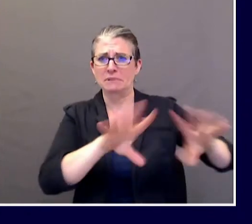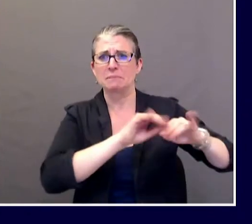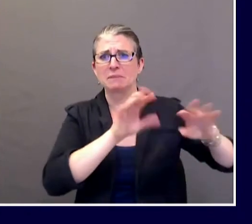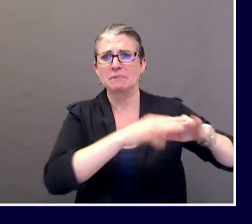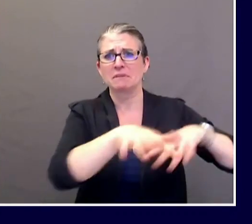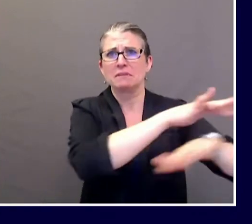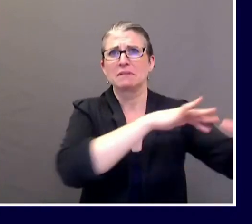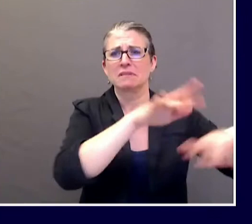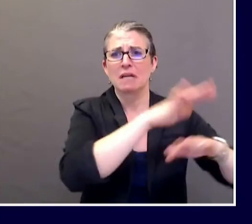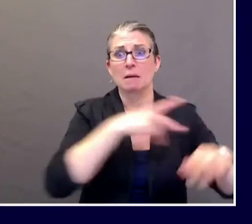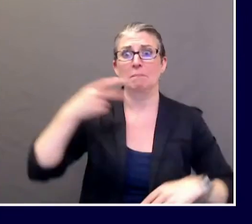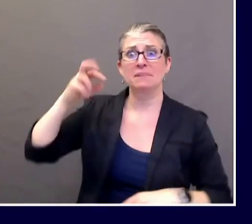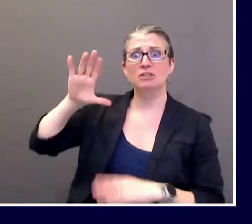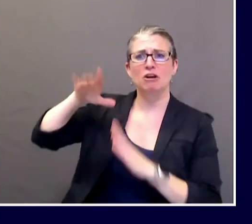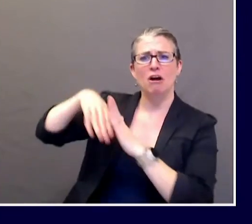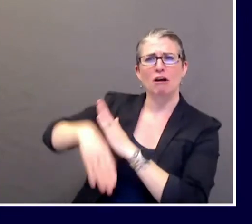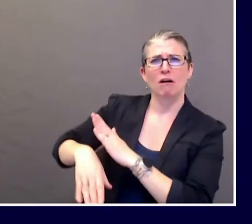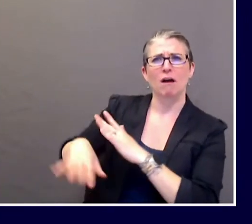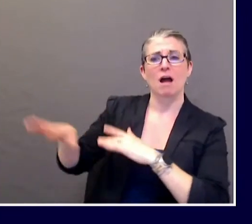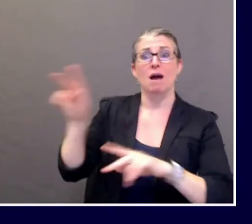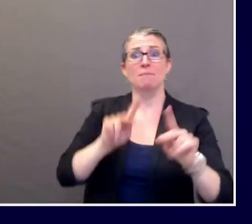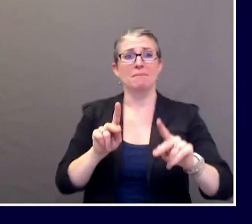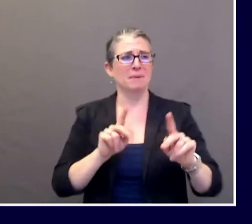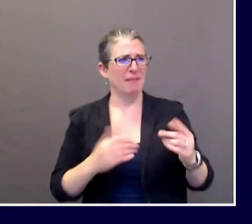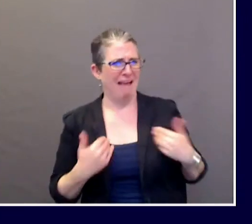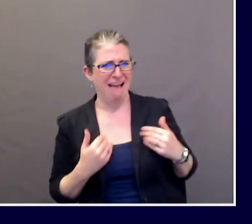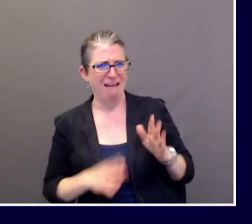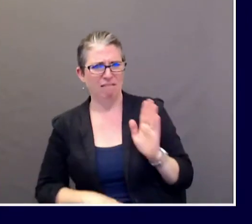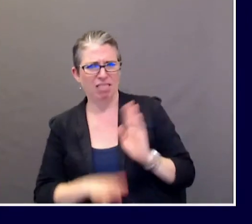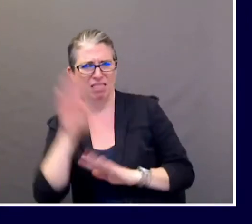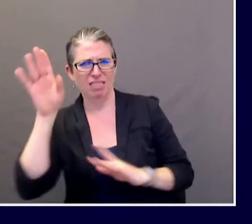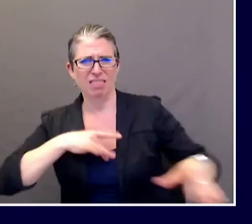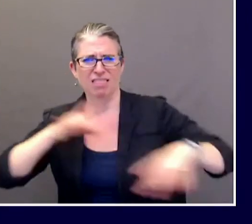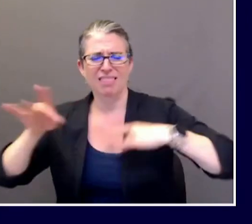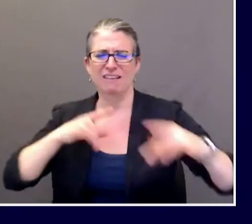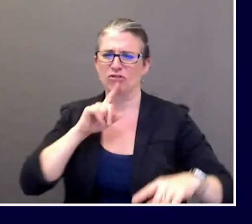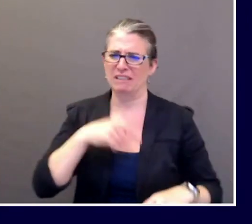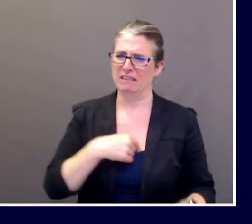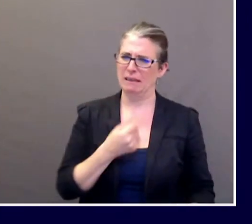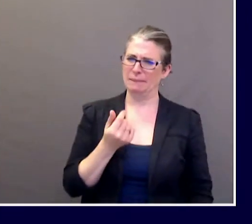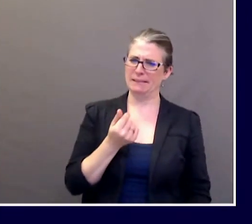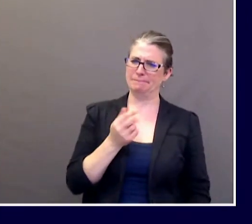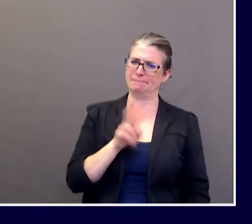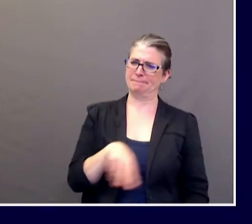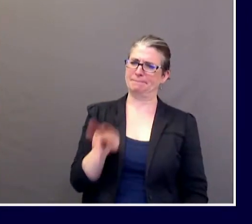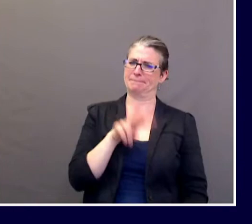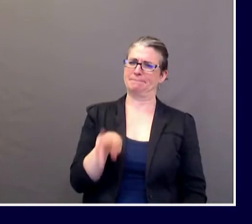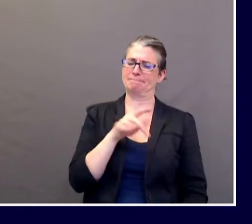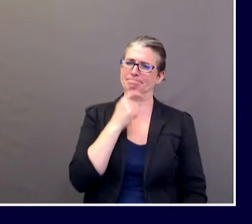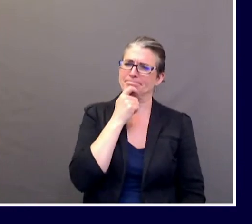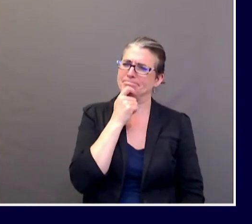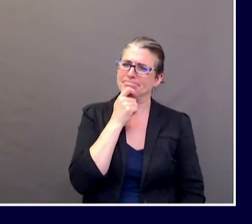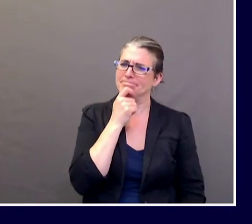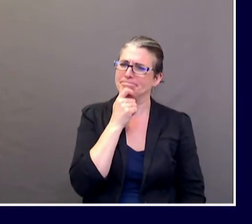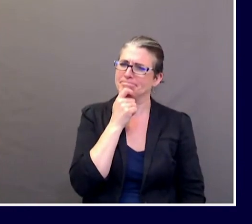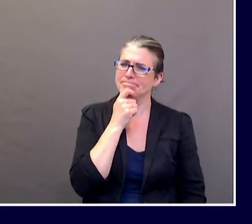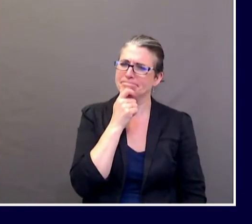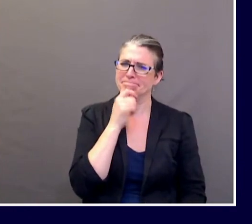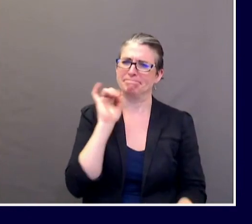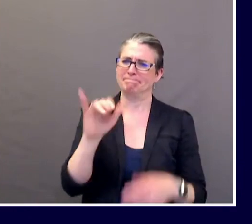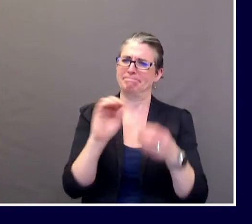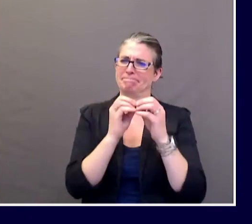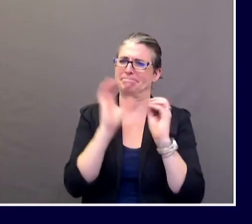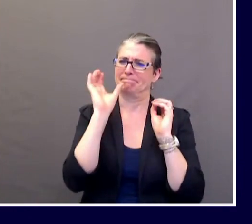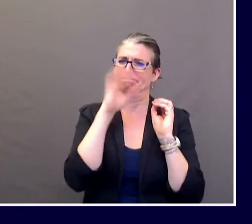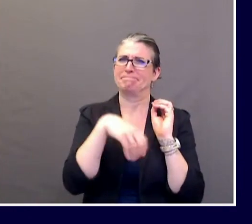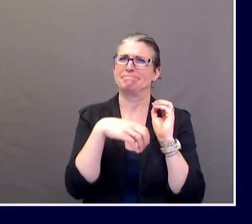of all of these mixed things? And are we concerned that Maine's like progress, which has handled the virus better than like a lot of states